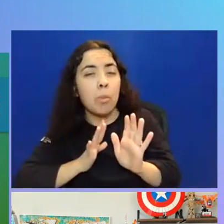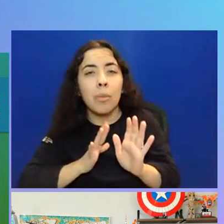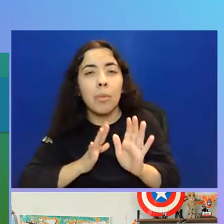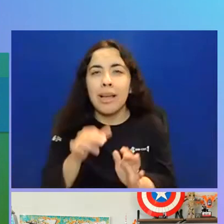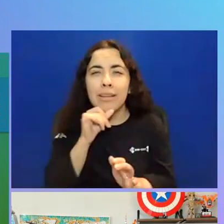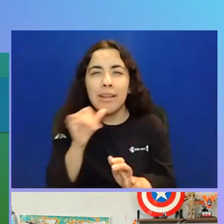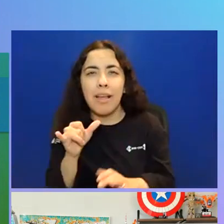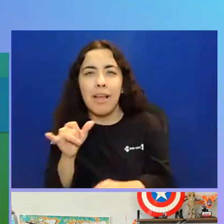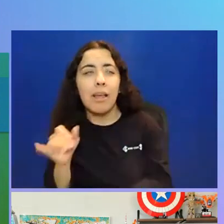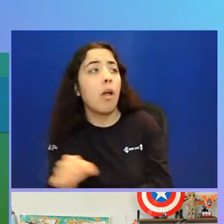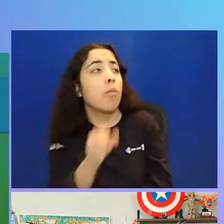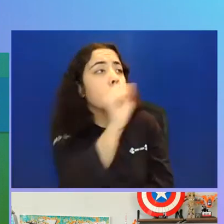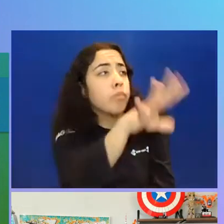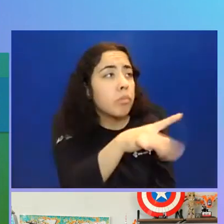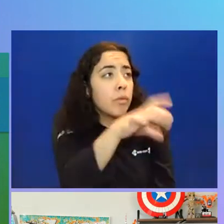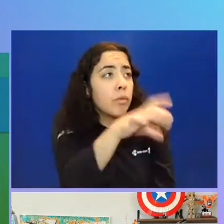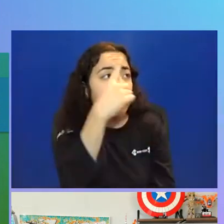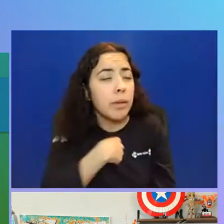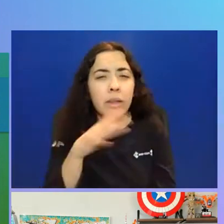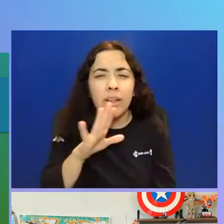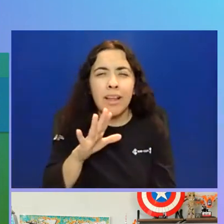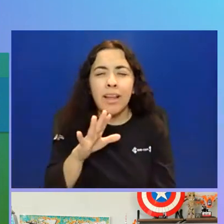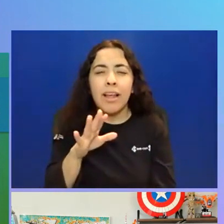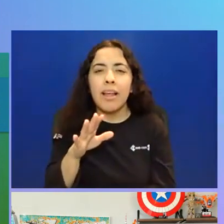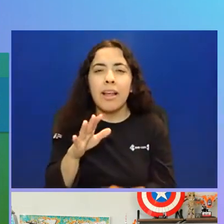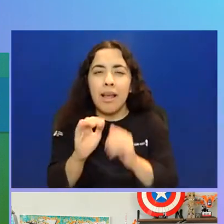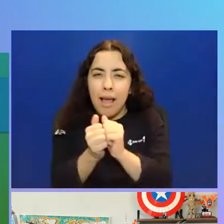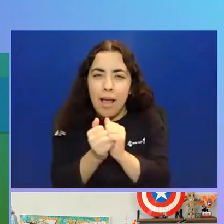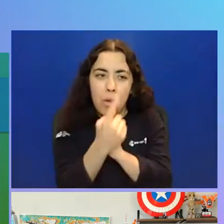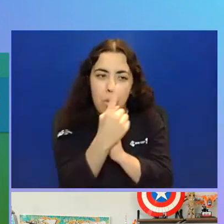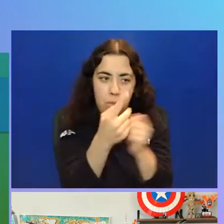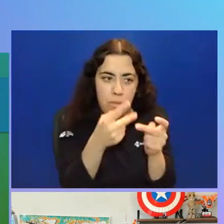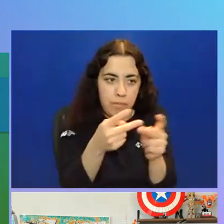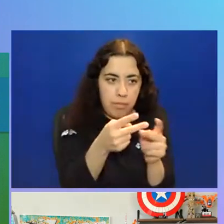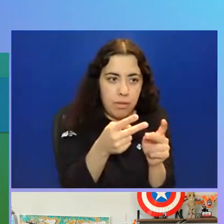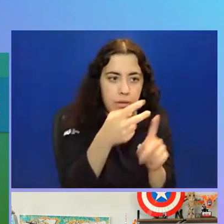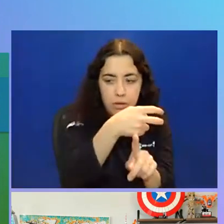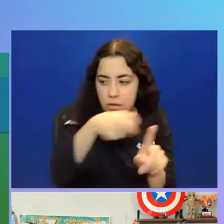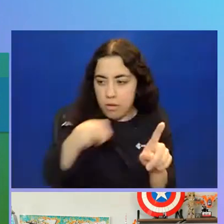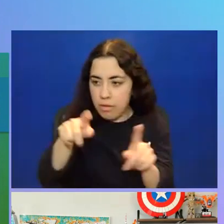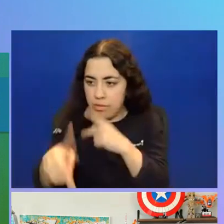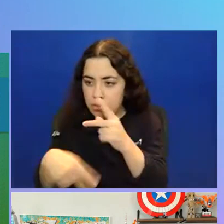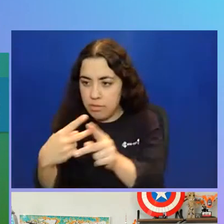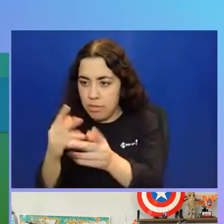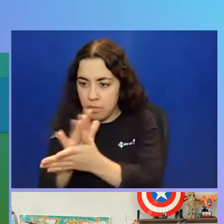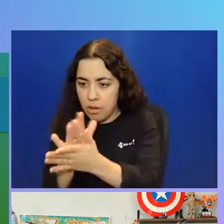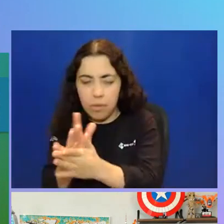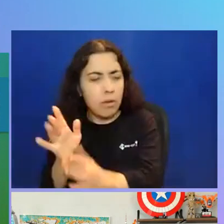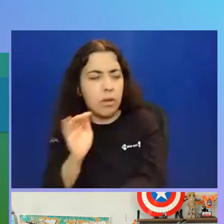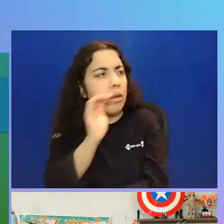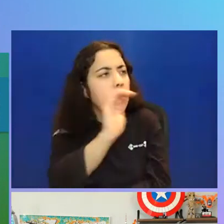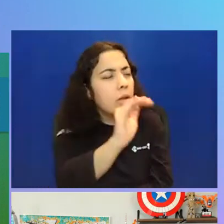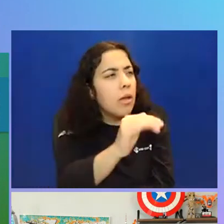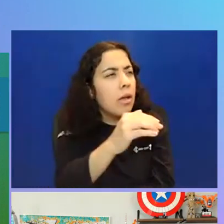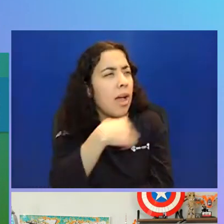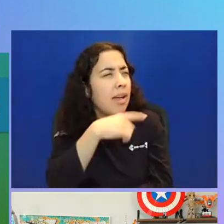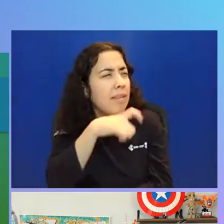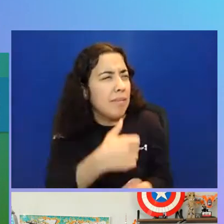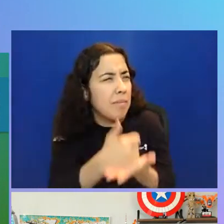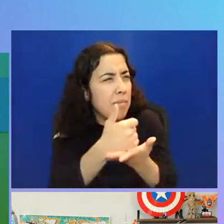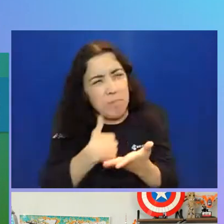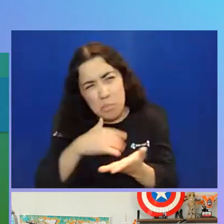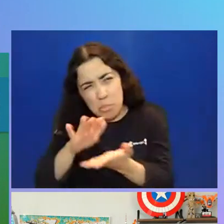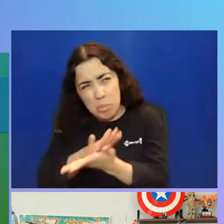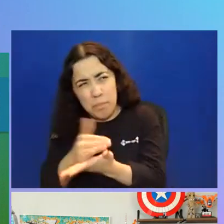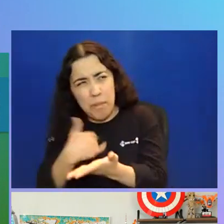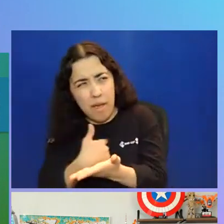this type of document or is it that type of document? How do I just go to one place and say, hey, I have a document and I need help? And then over time, through